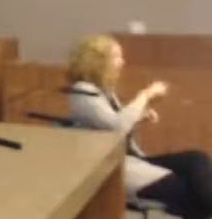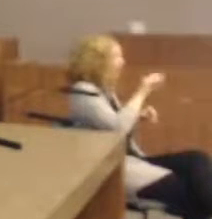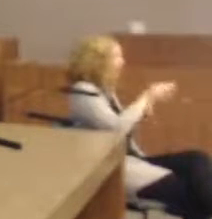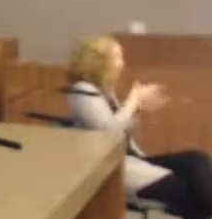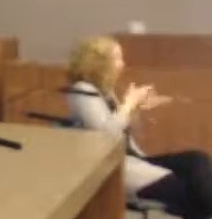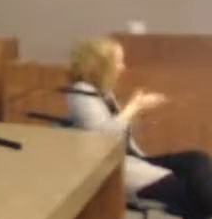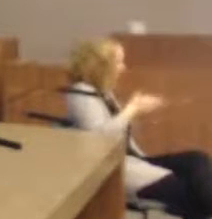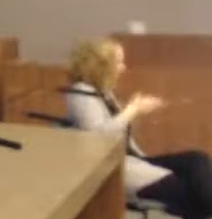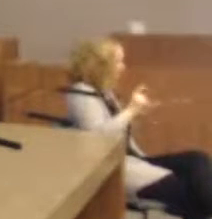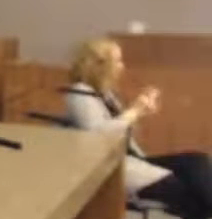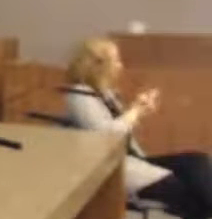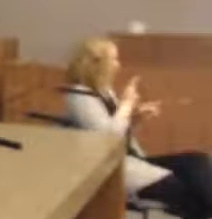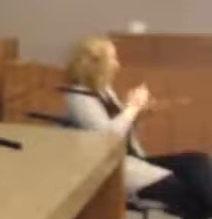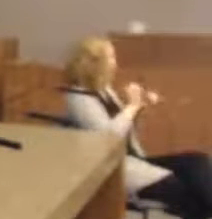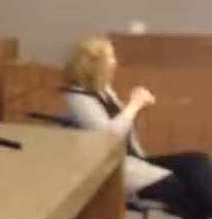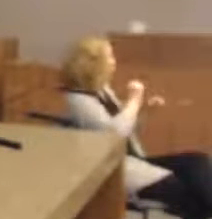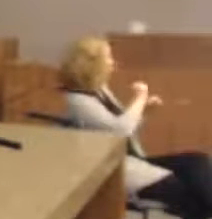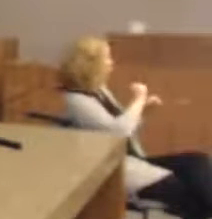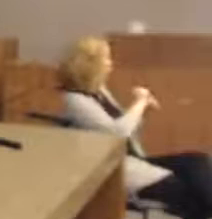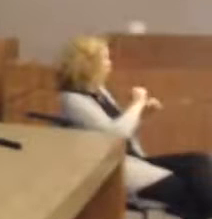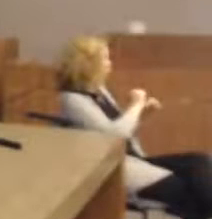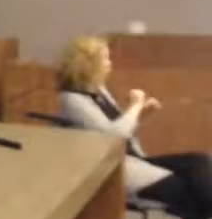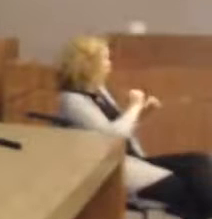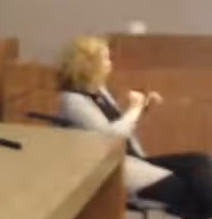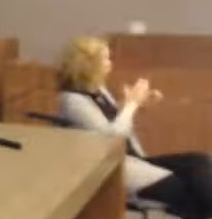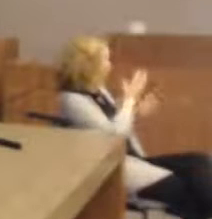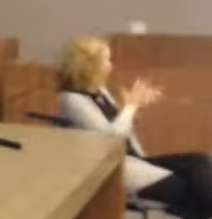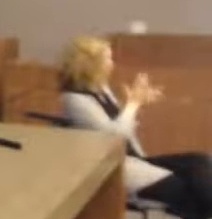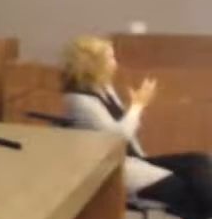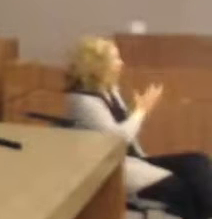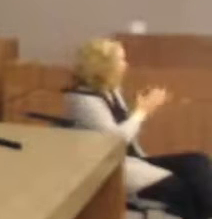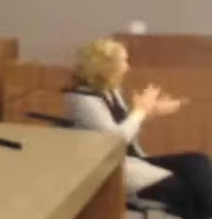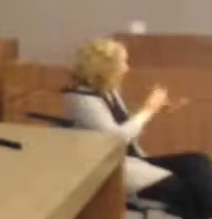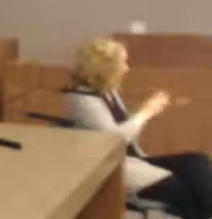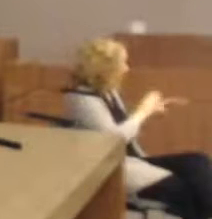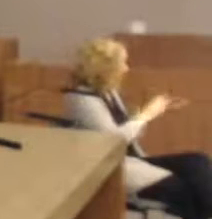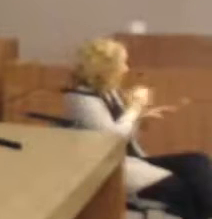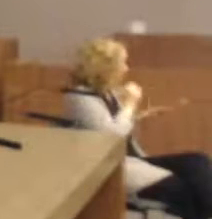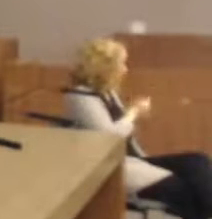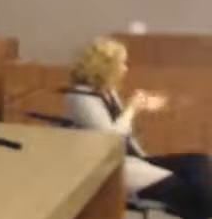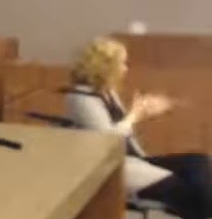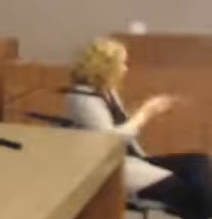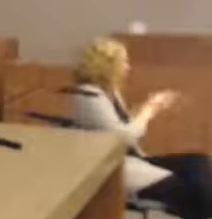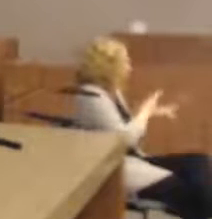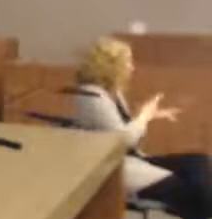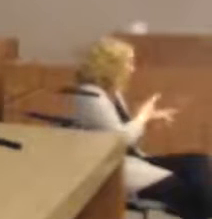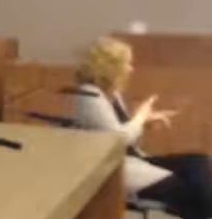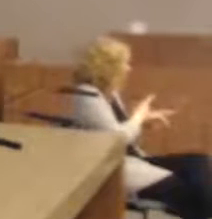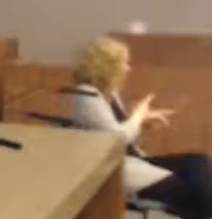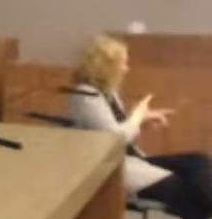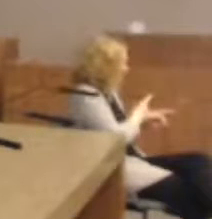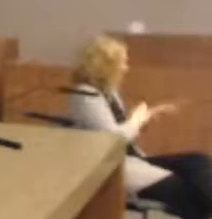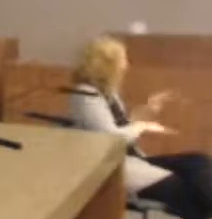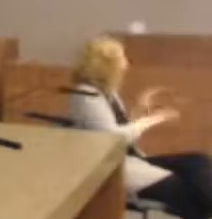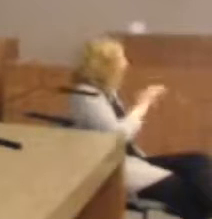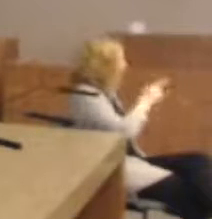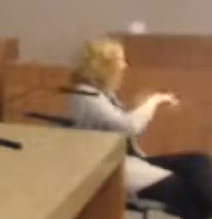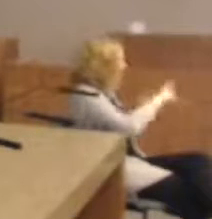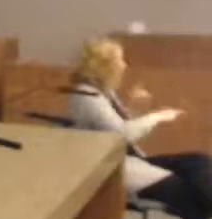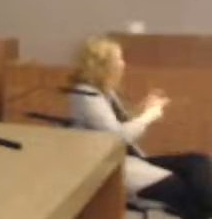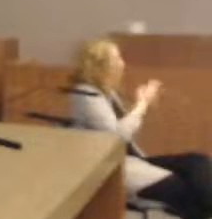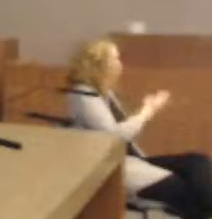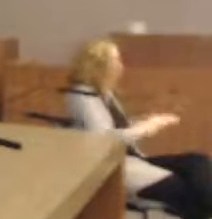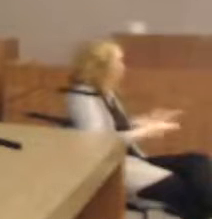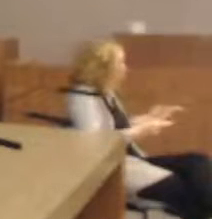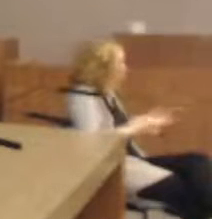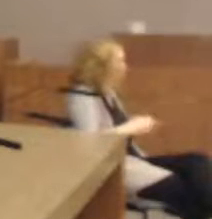So we have to figure out how to work around their behavior, not exacerbate or activate their behavior, and actually get them the kinds of resources that they need.